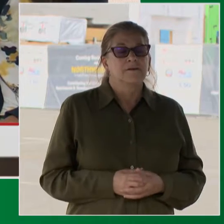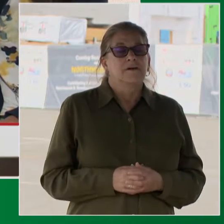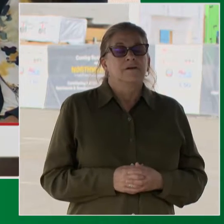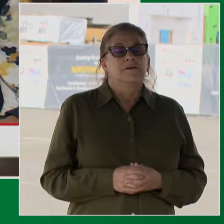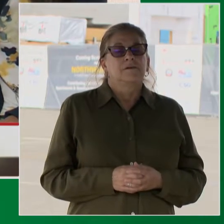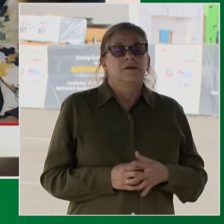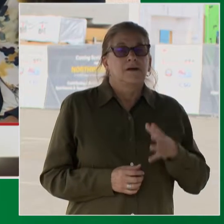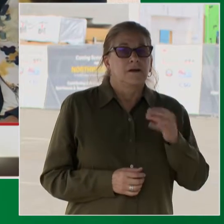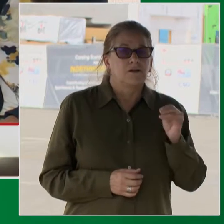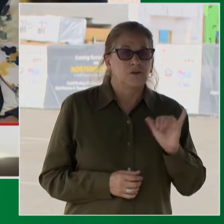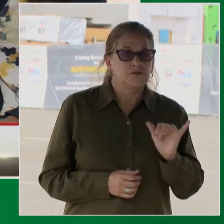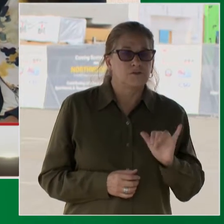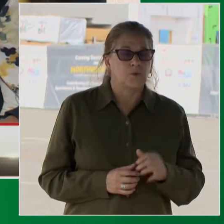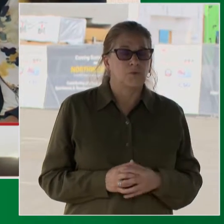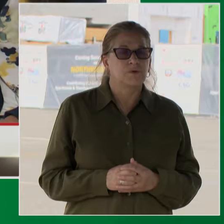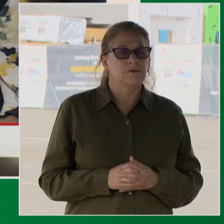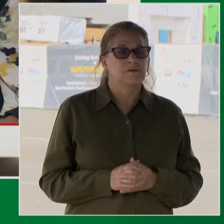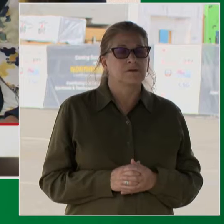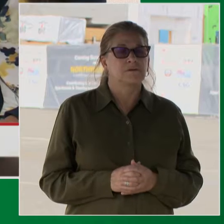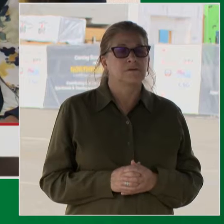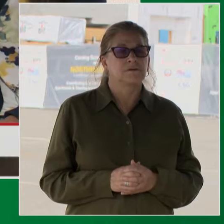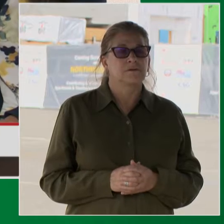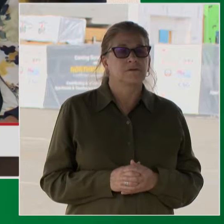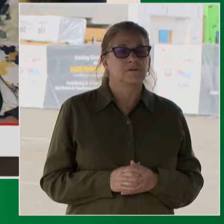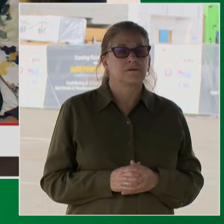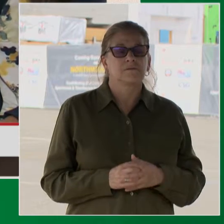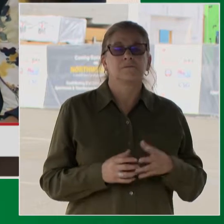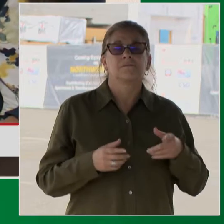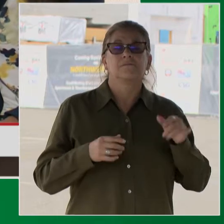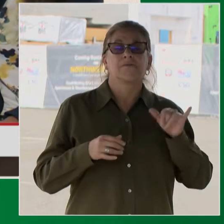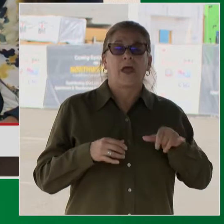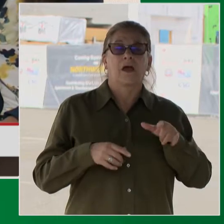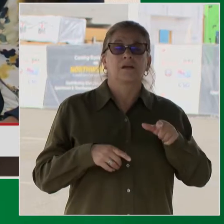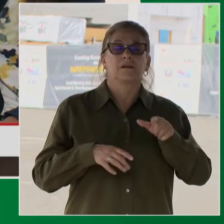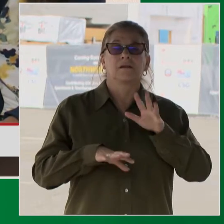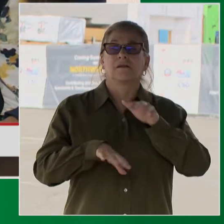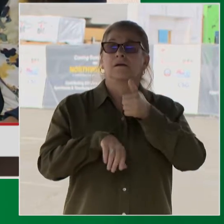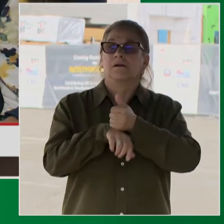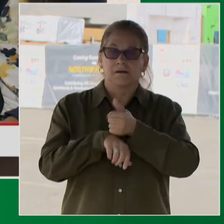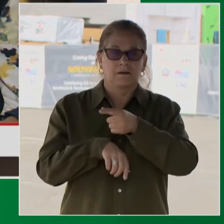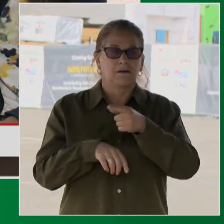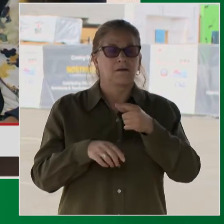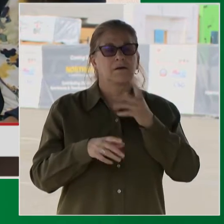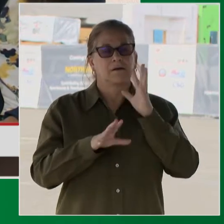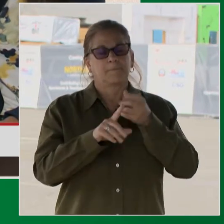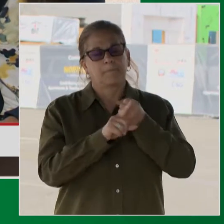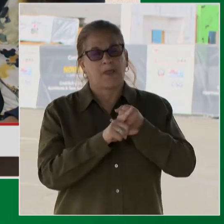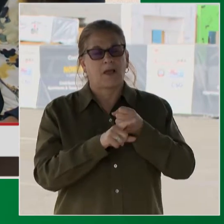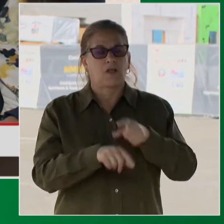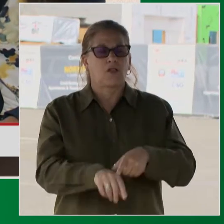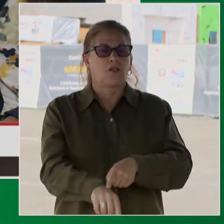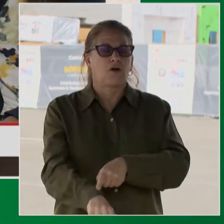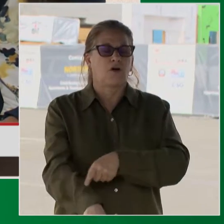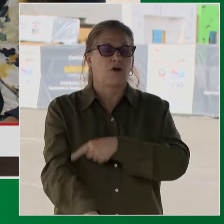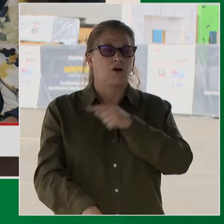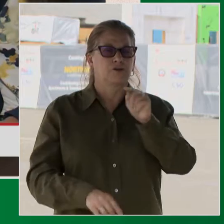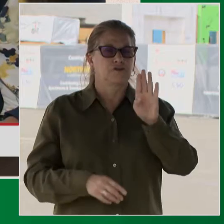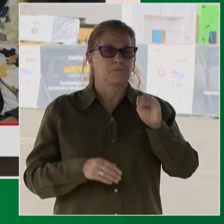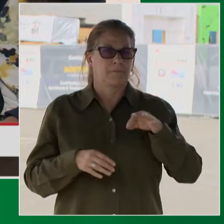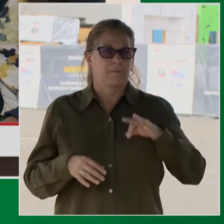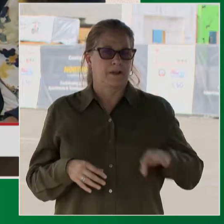of ancillary benefits. You mentioned that it supports our social programs and things like that, but walk us through kind of each of